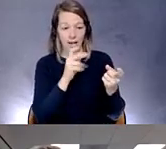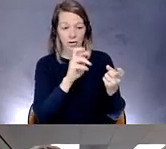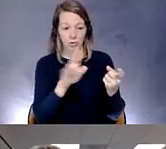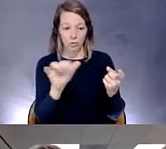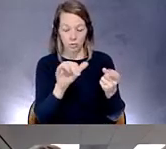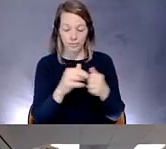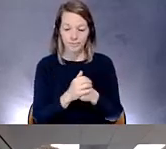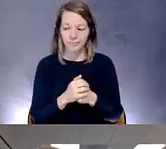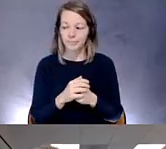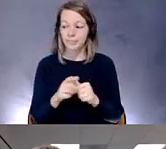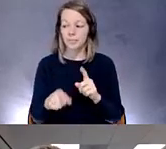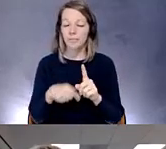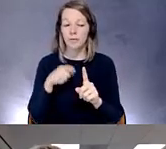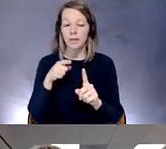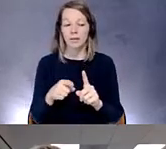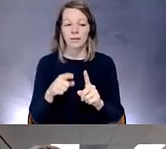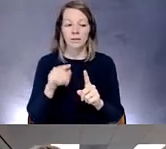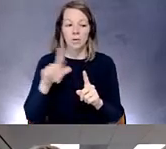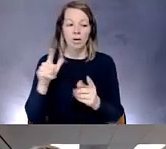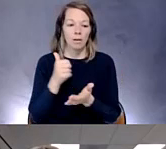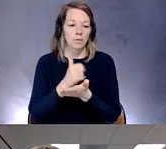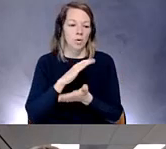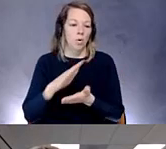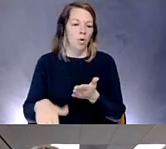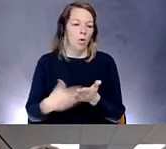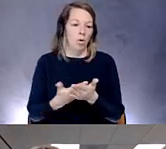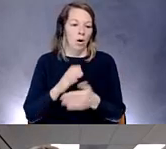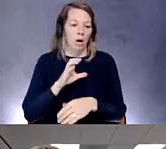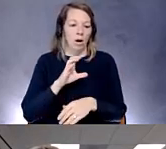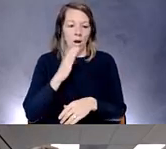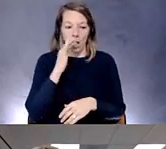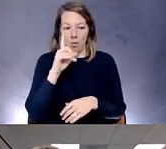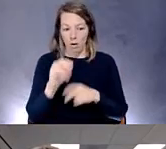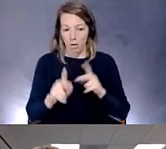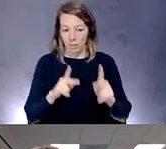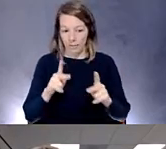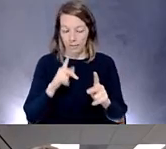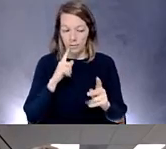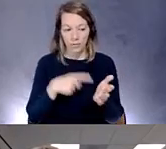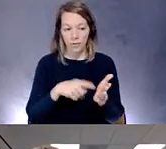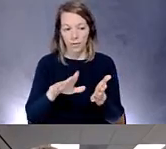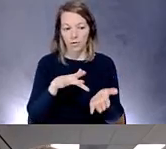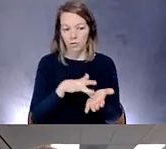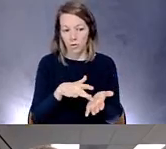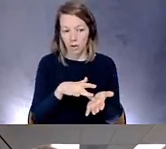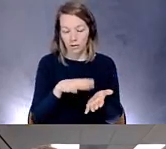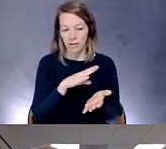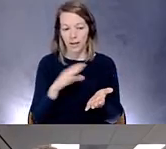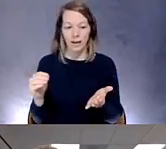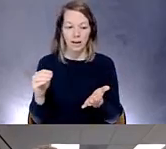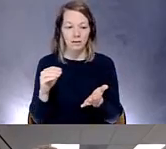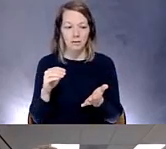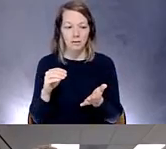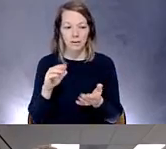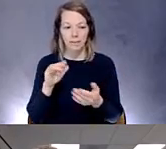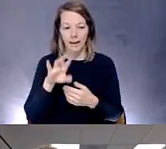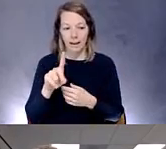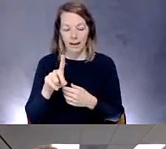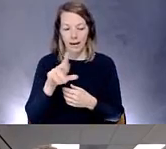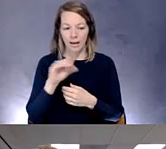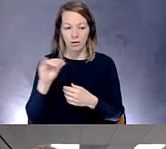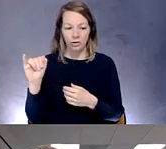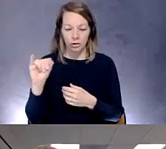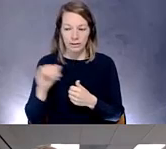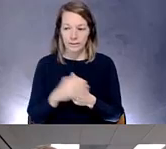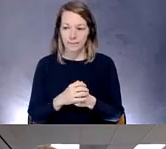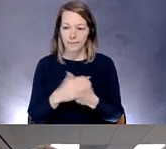tool actually helps all Coloradans be able to better afford their drugs and commercial and Medicaid. So well done,